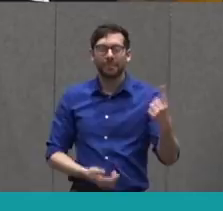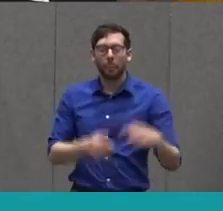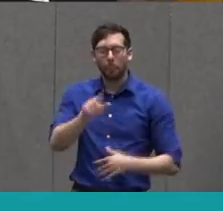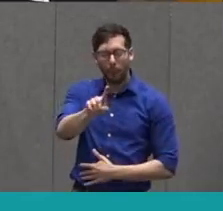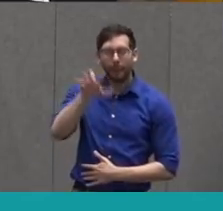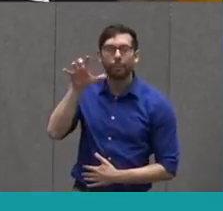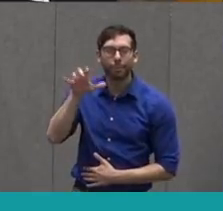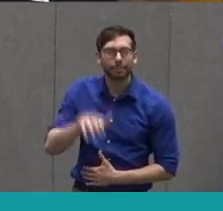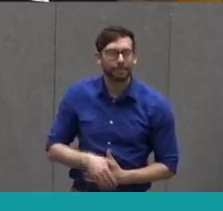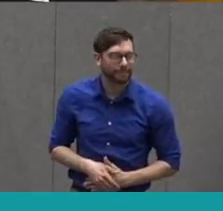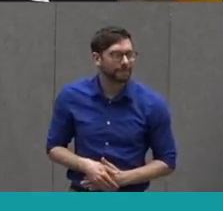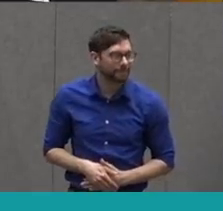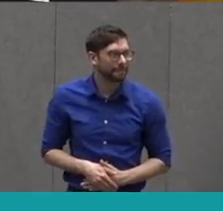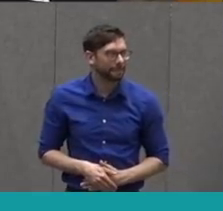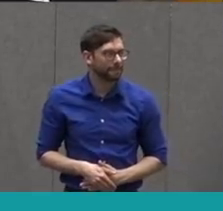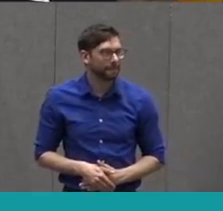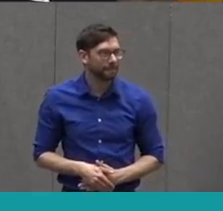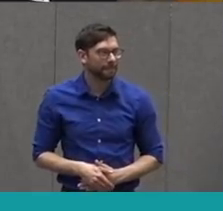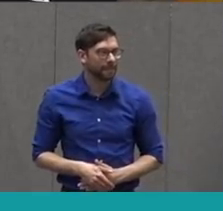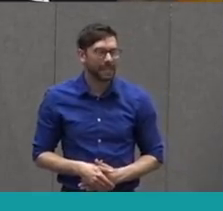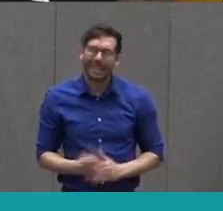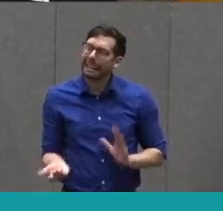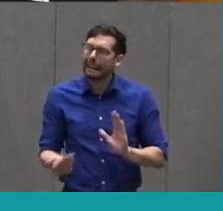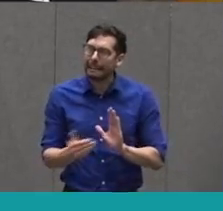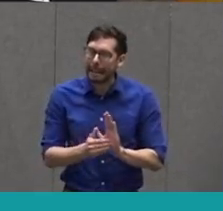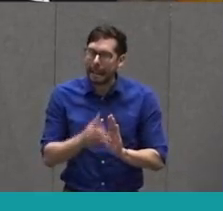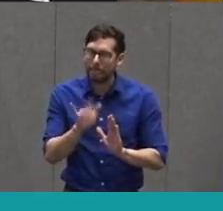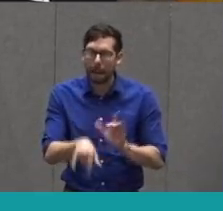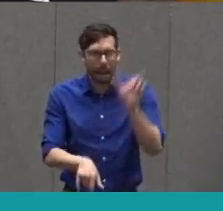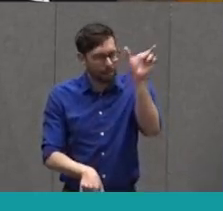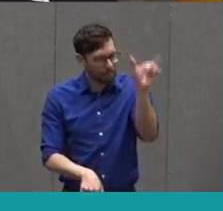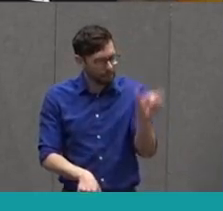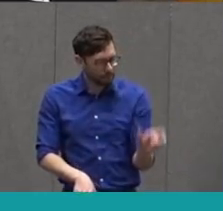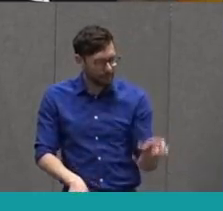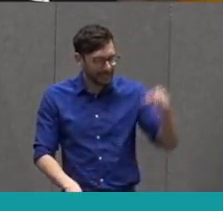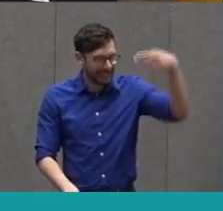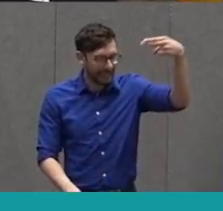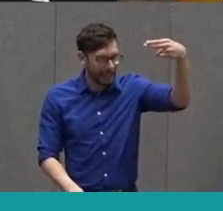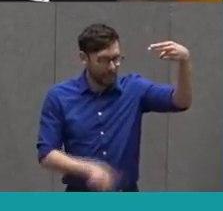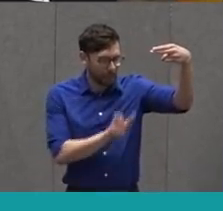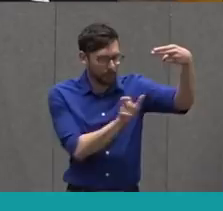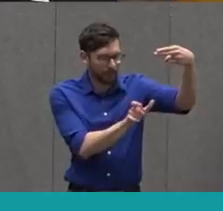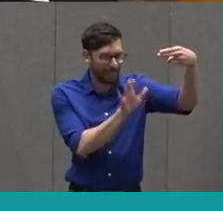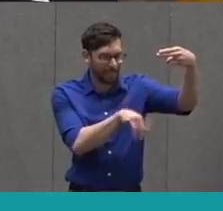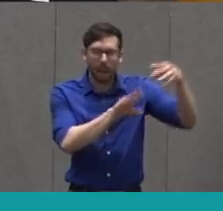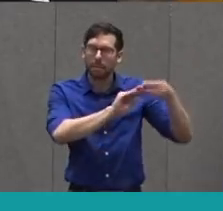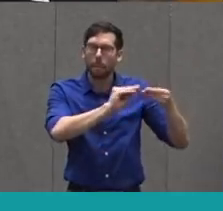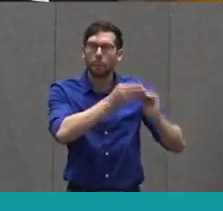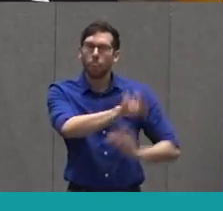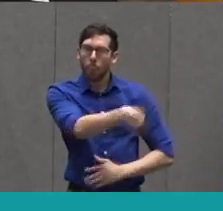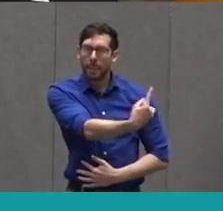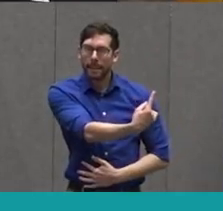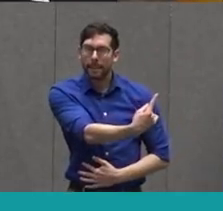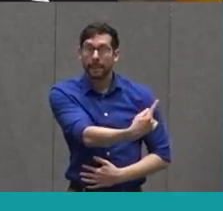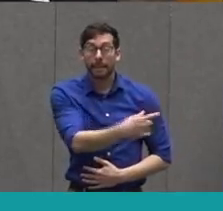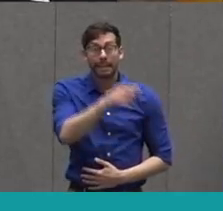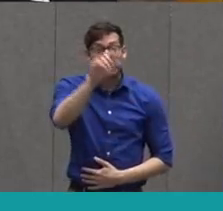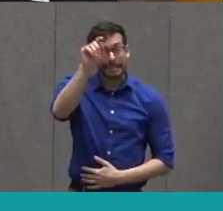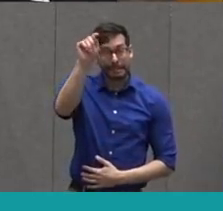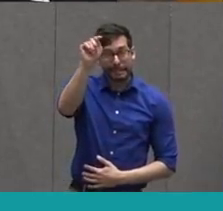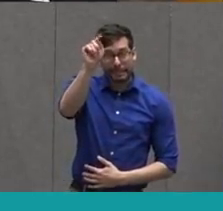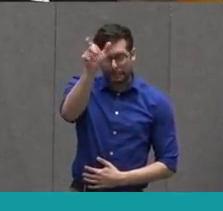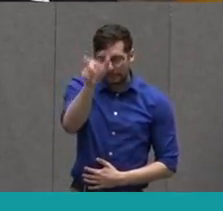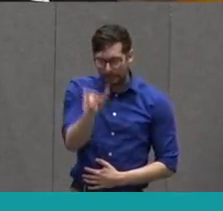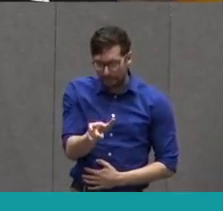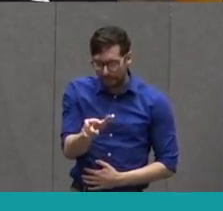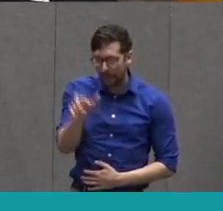that number within that hundreds place. We are not changing anything in the tens or the ones. So if